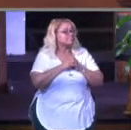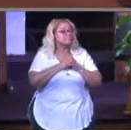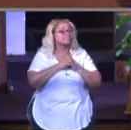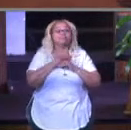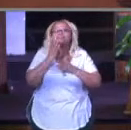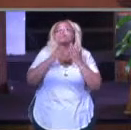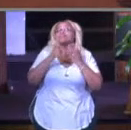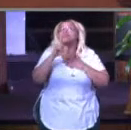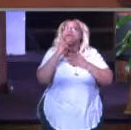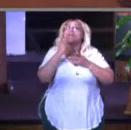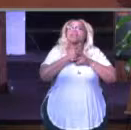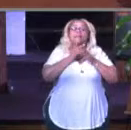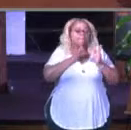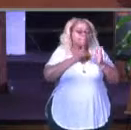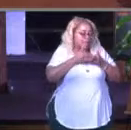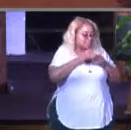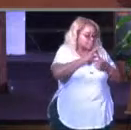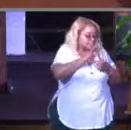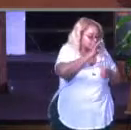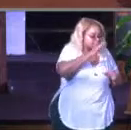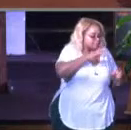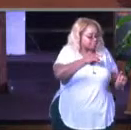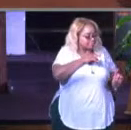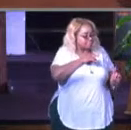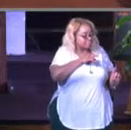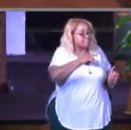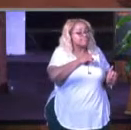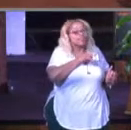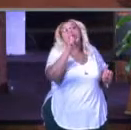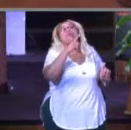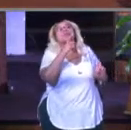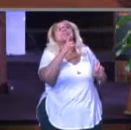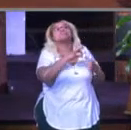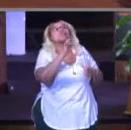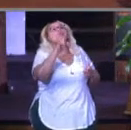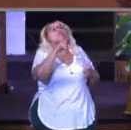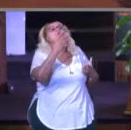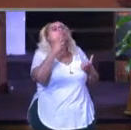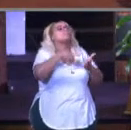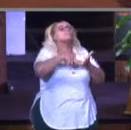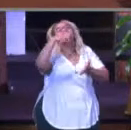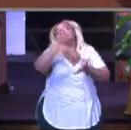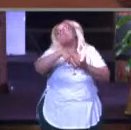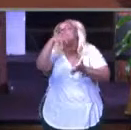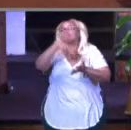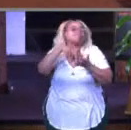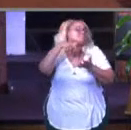See, some people want to keep the Spirit in the box, only want the Spirit to come out when they want to shout.